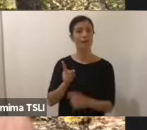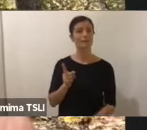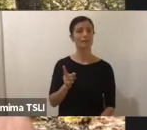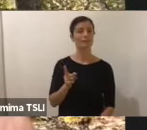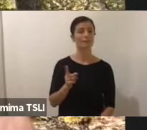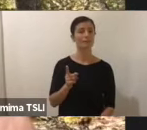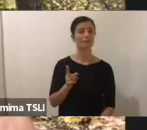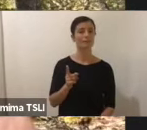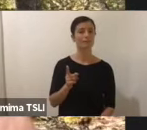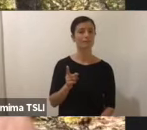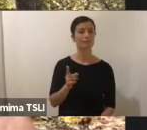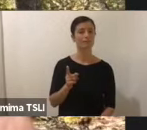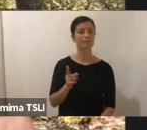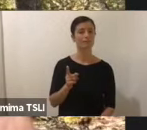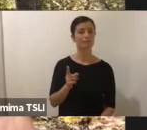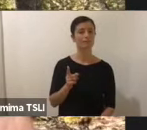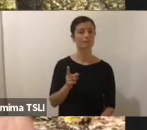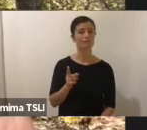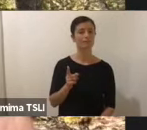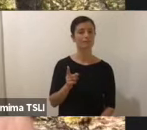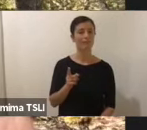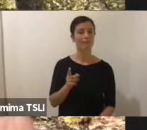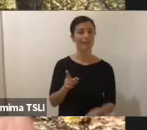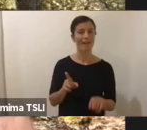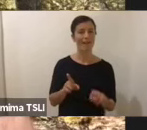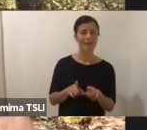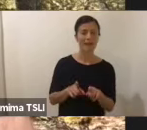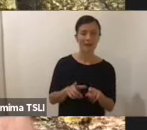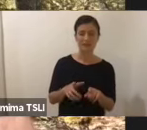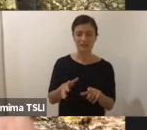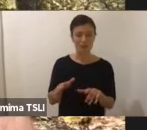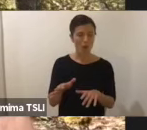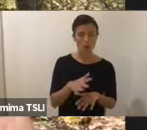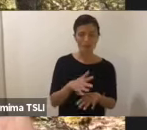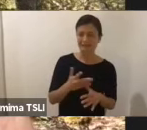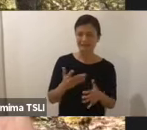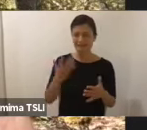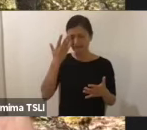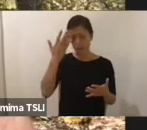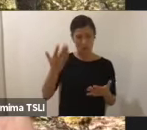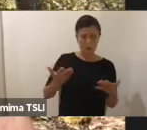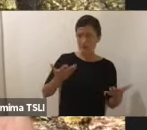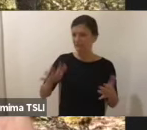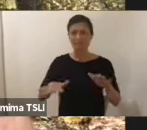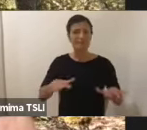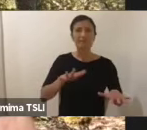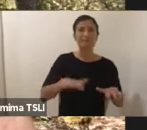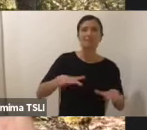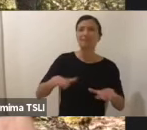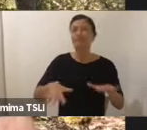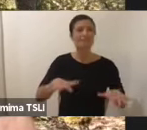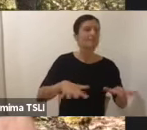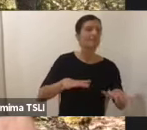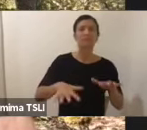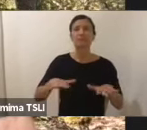we're all blind and just trying to feel the part of it and we have to talk to each other about it and um the